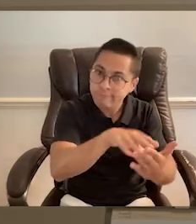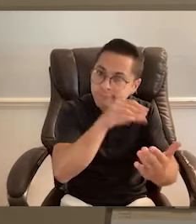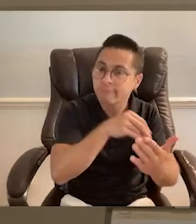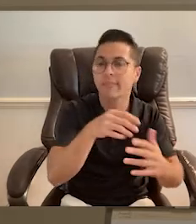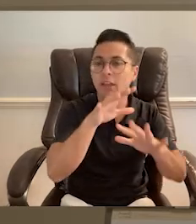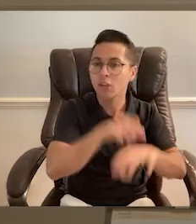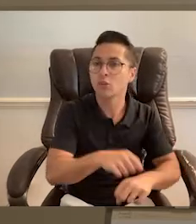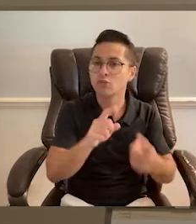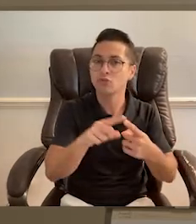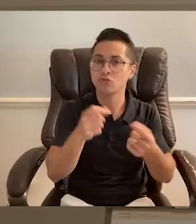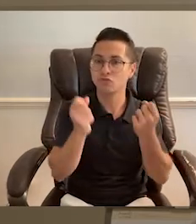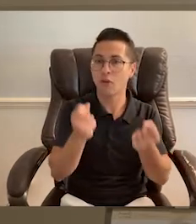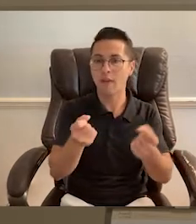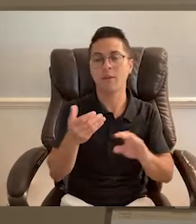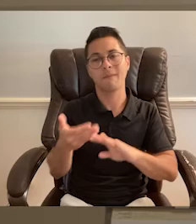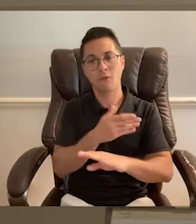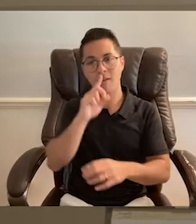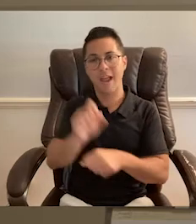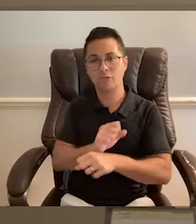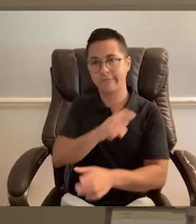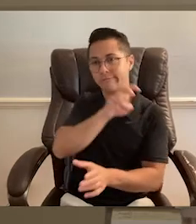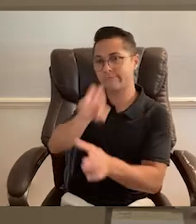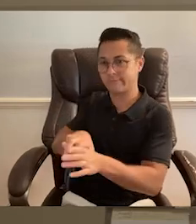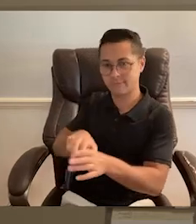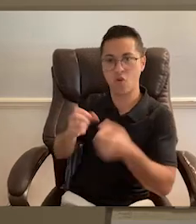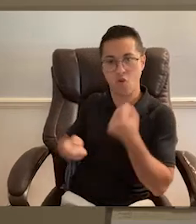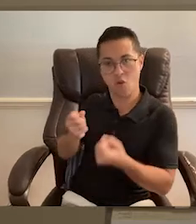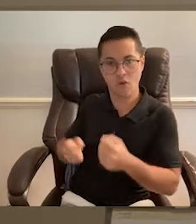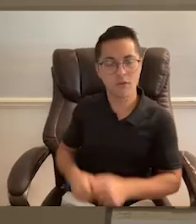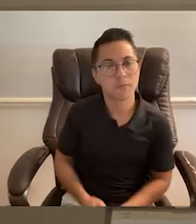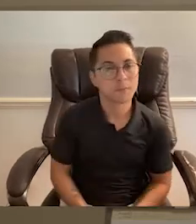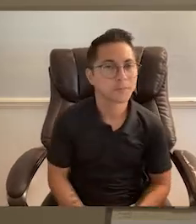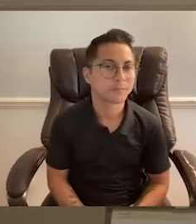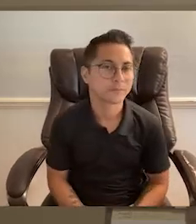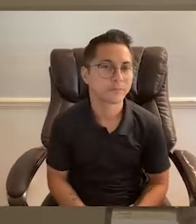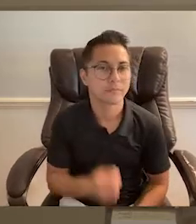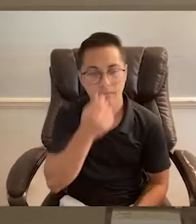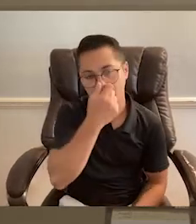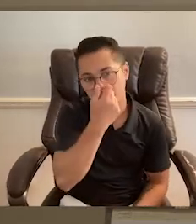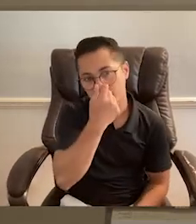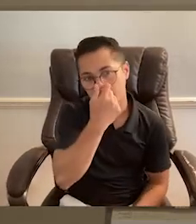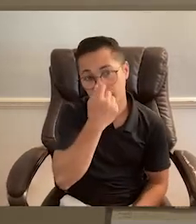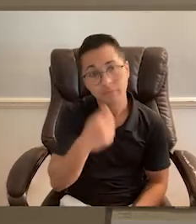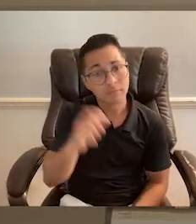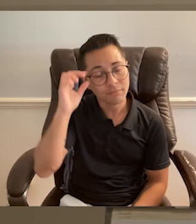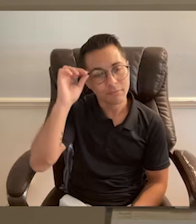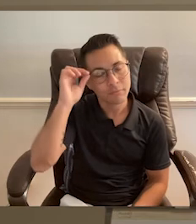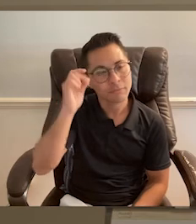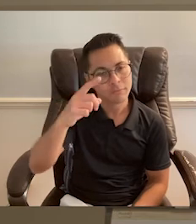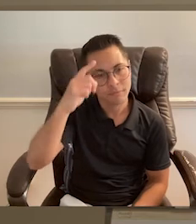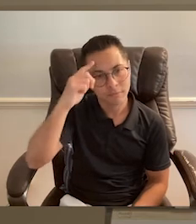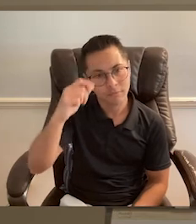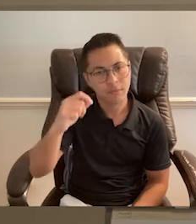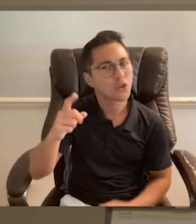of his arms and legs. And like any 9-year-old boy, he wanted to go riding a bicycle with his family. So unfortunately,